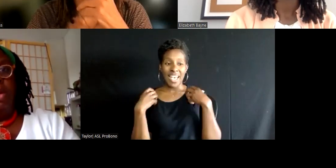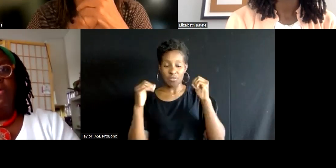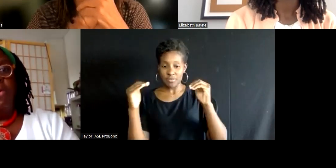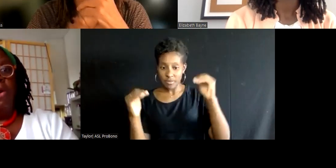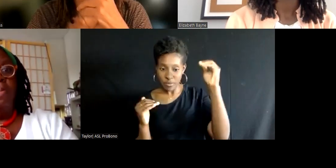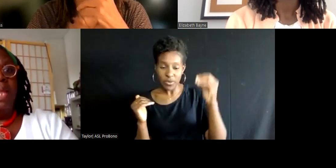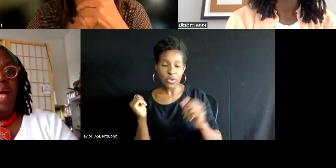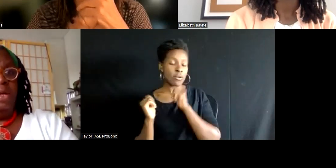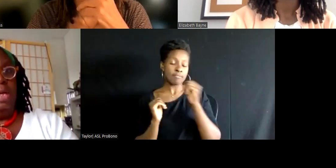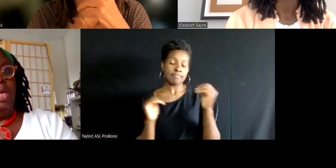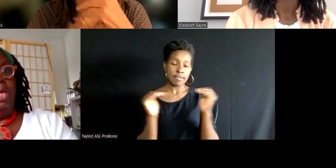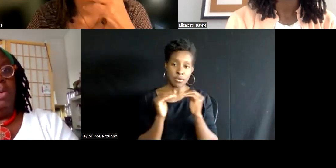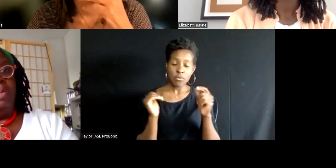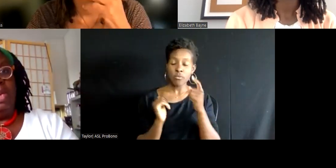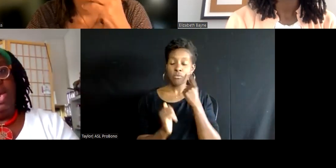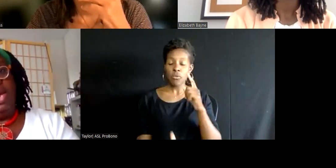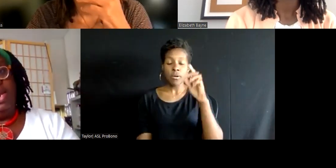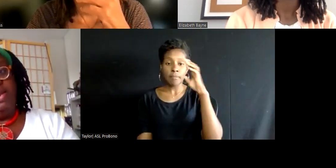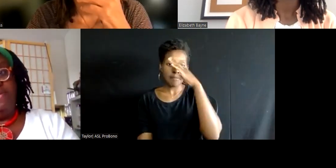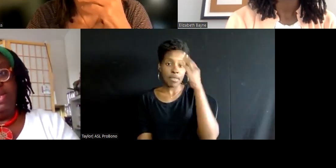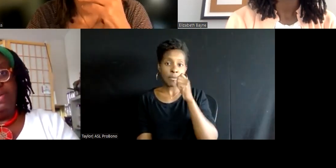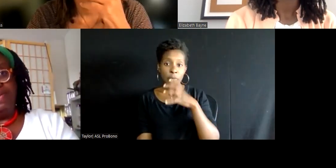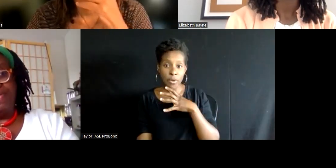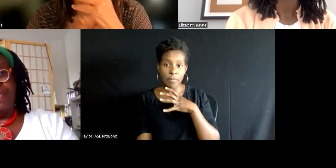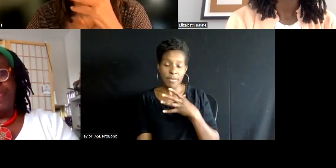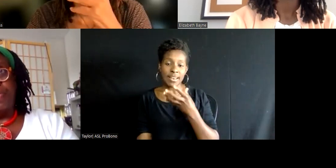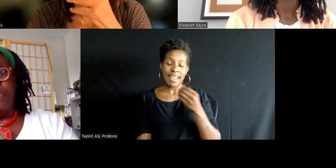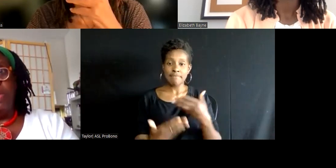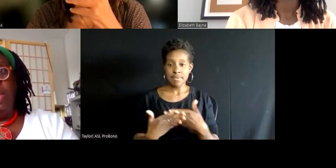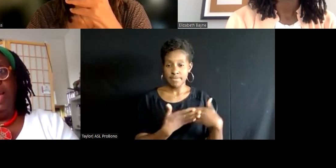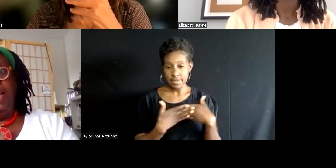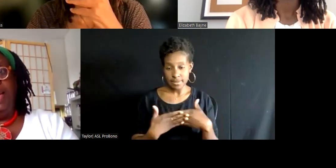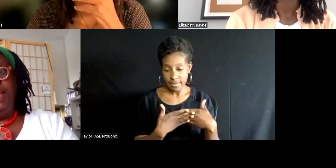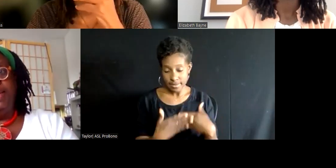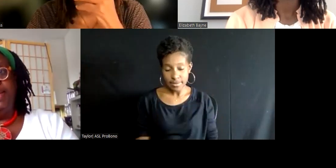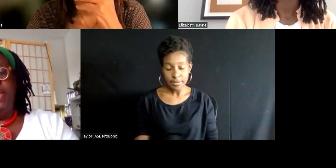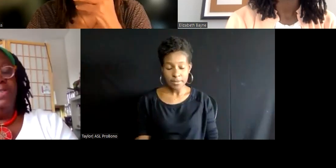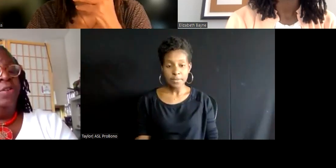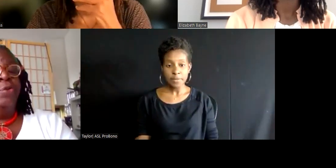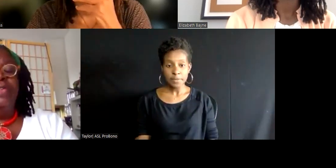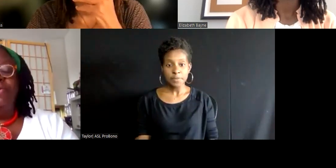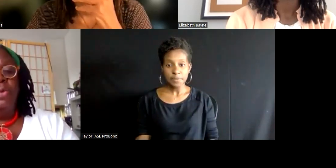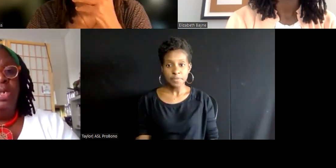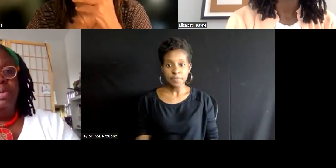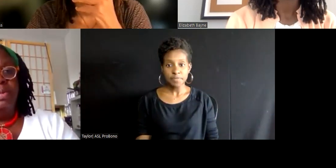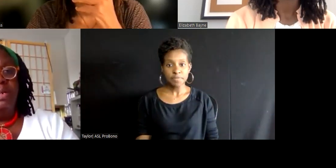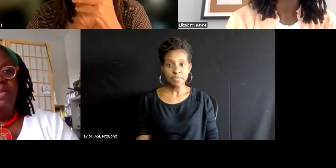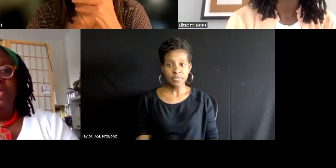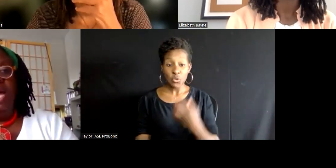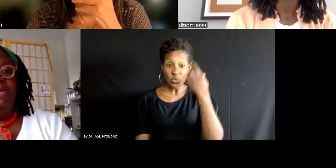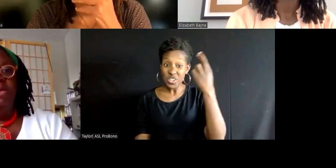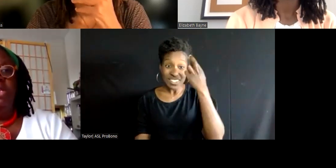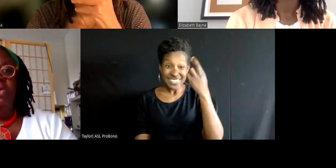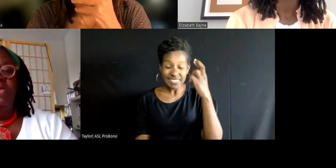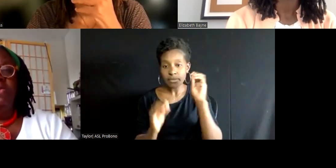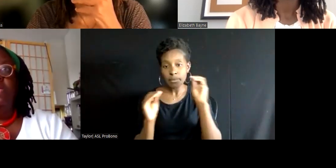inequity for Black women and infants. And there's no reason for it.